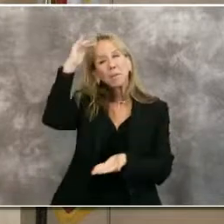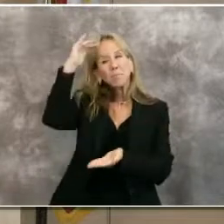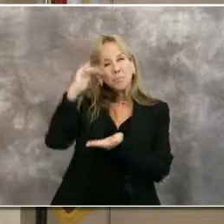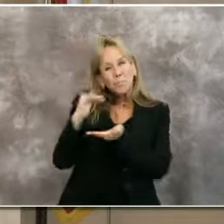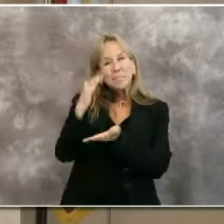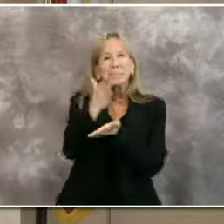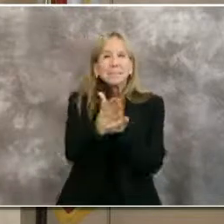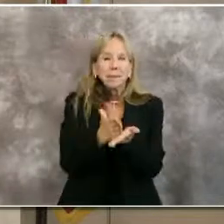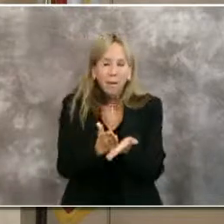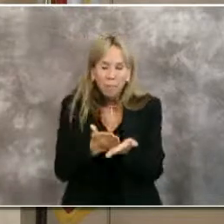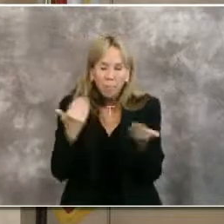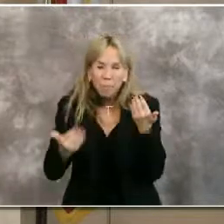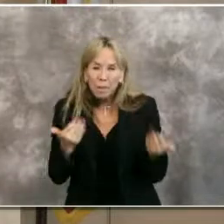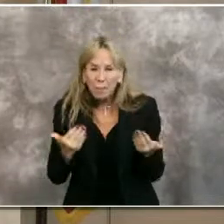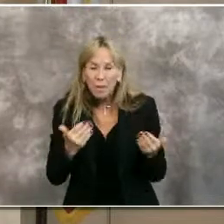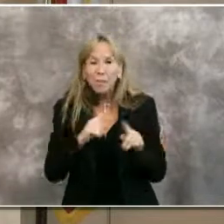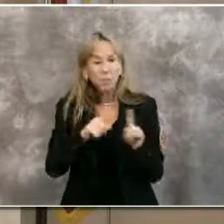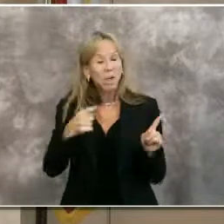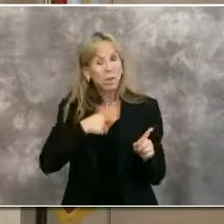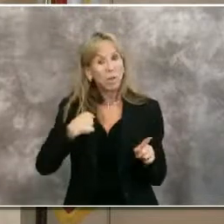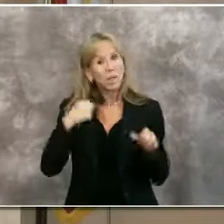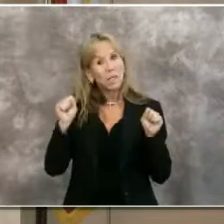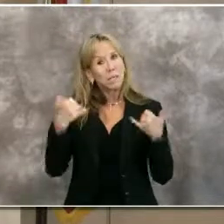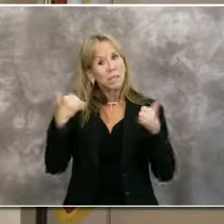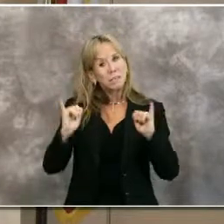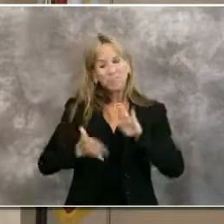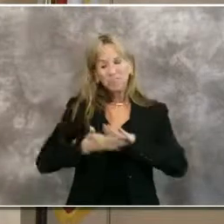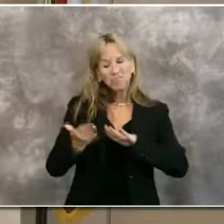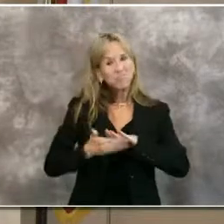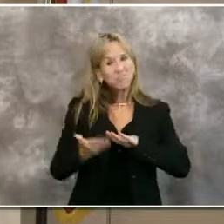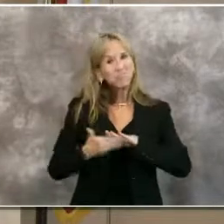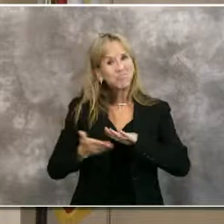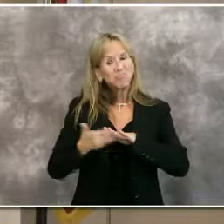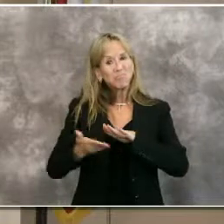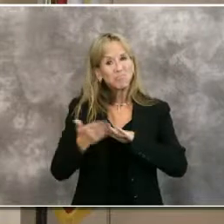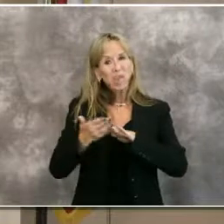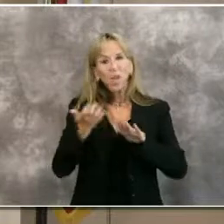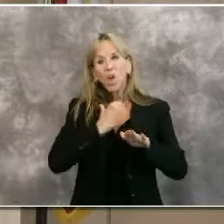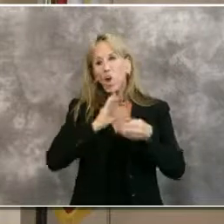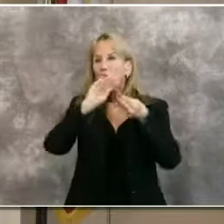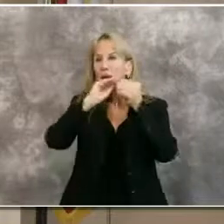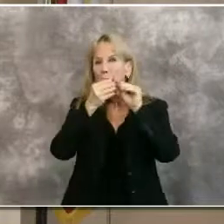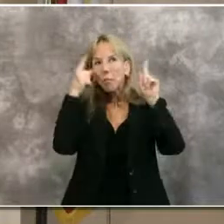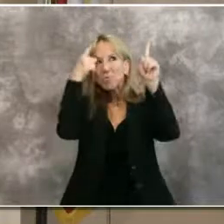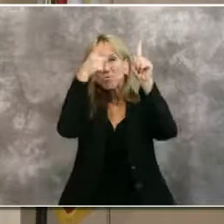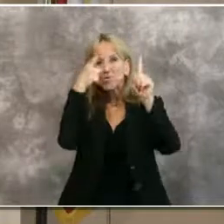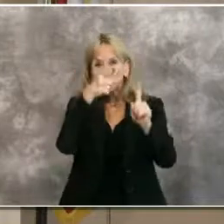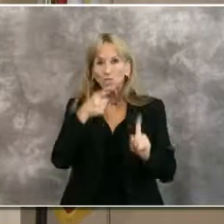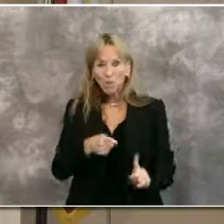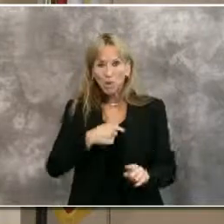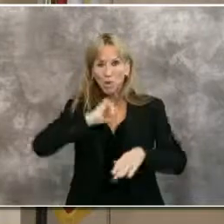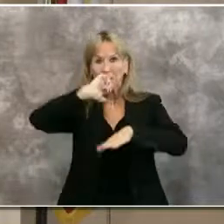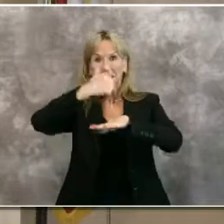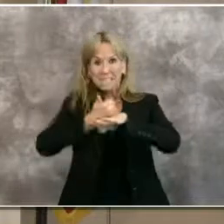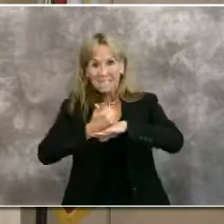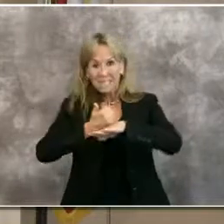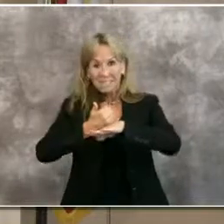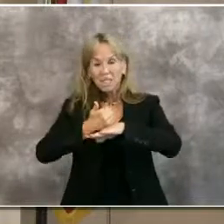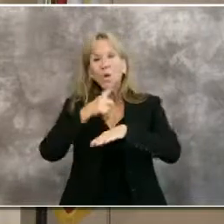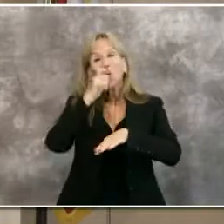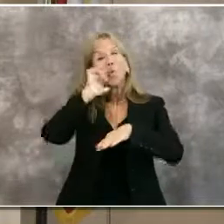somewhat, we'll still be able to maintain those targets or goals that have already been set by the